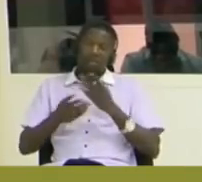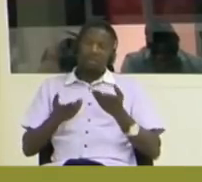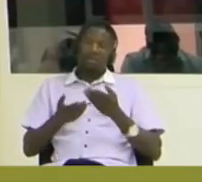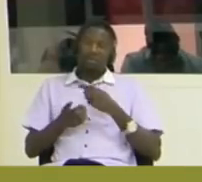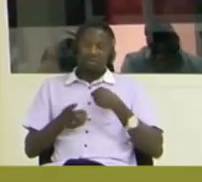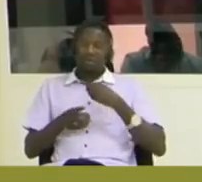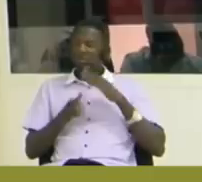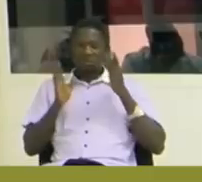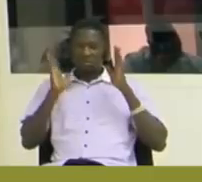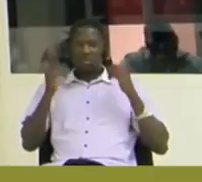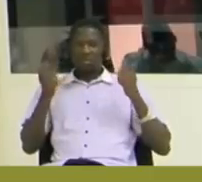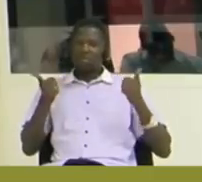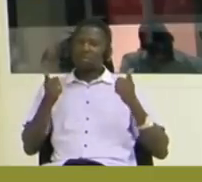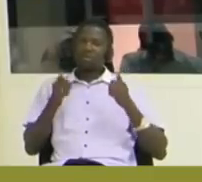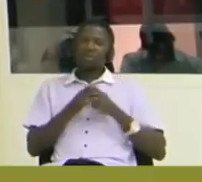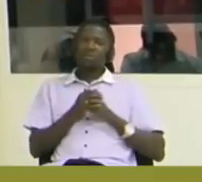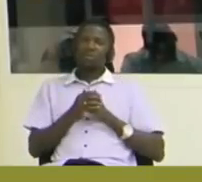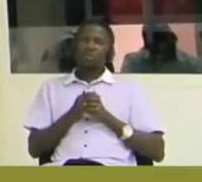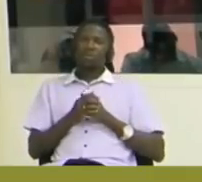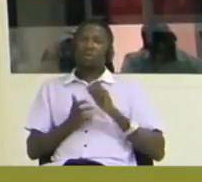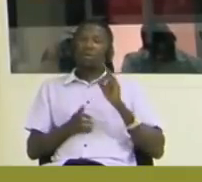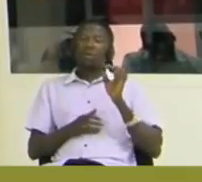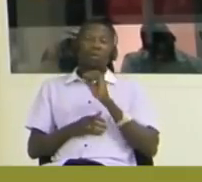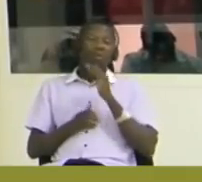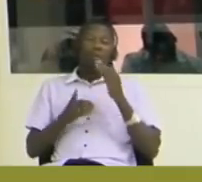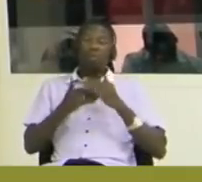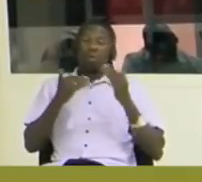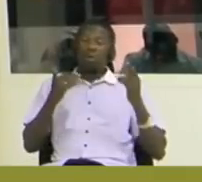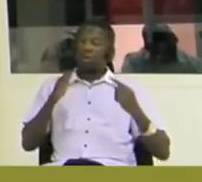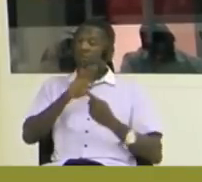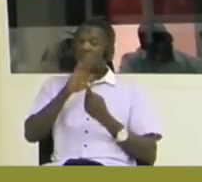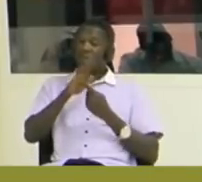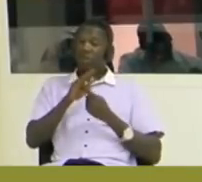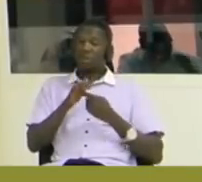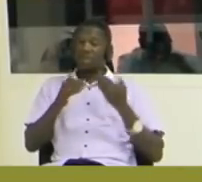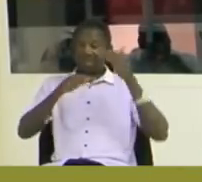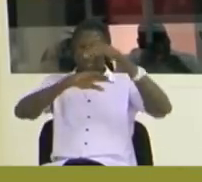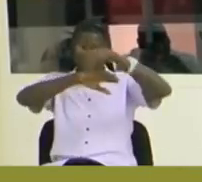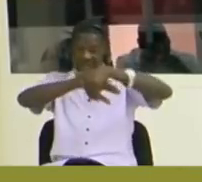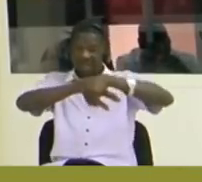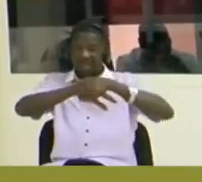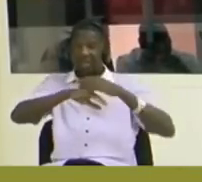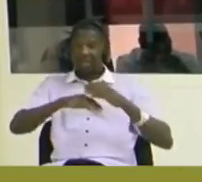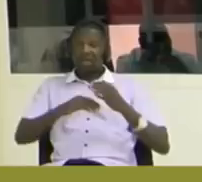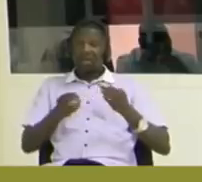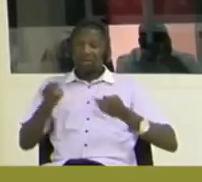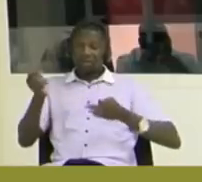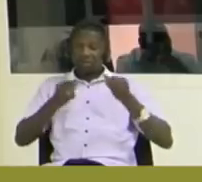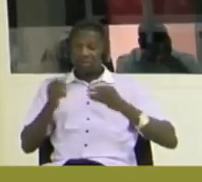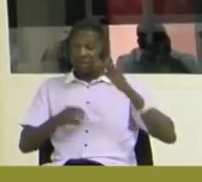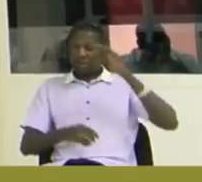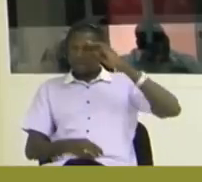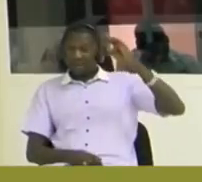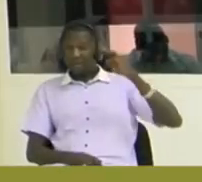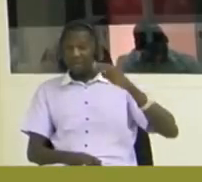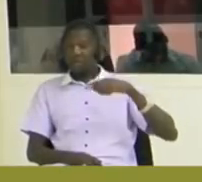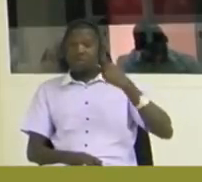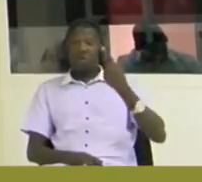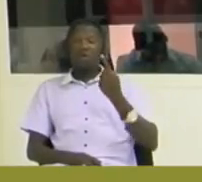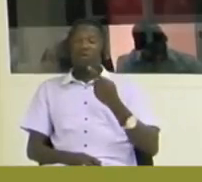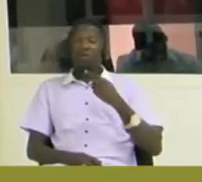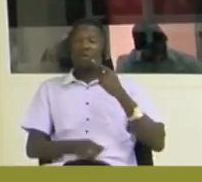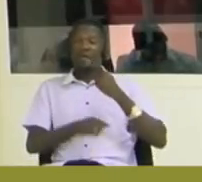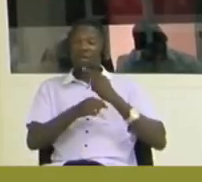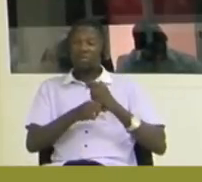a big deal. And more significantly, a night that the finance minister, one of Gambia's brightest at